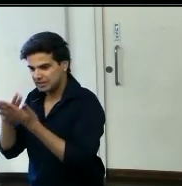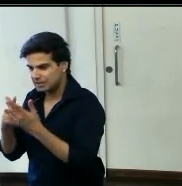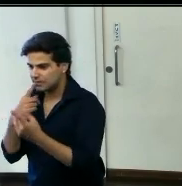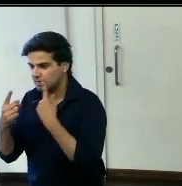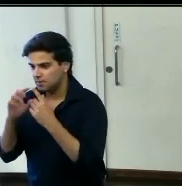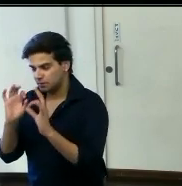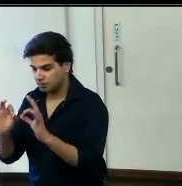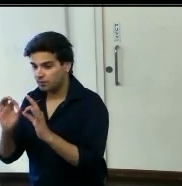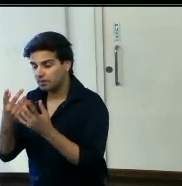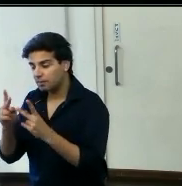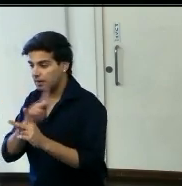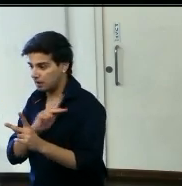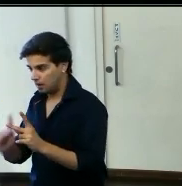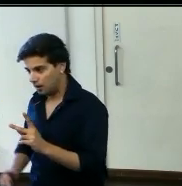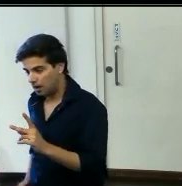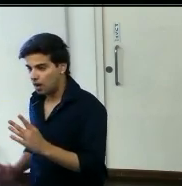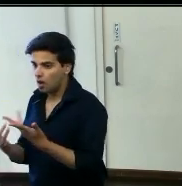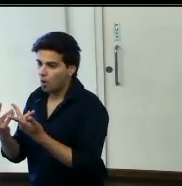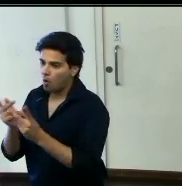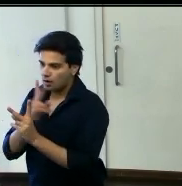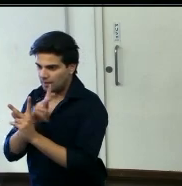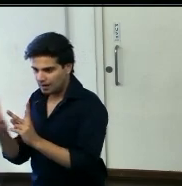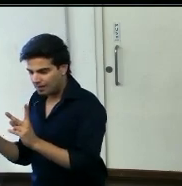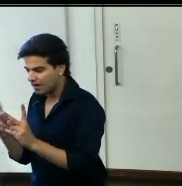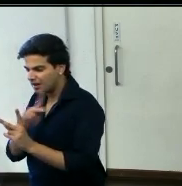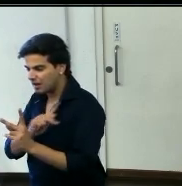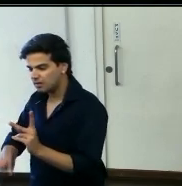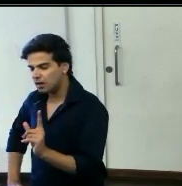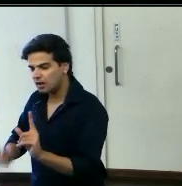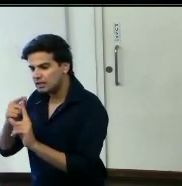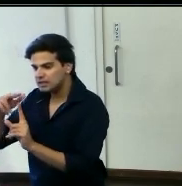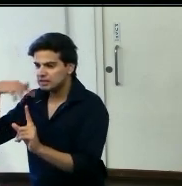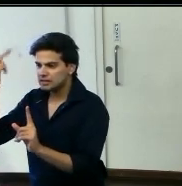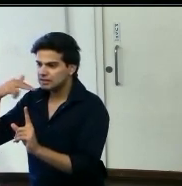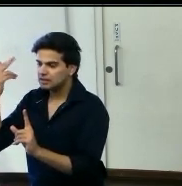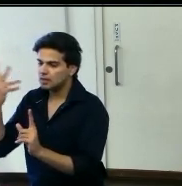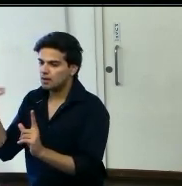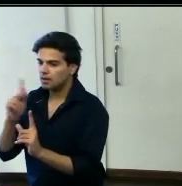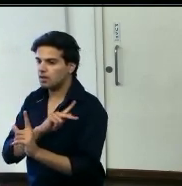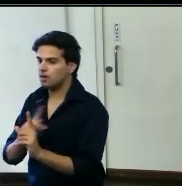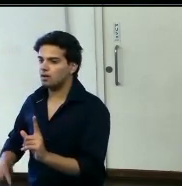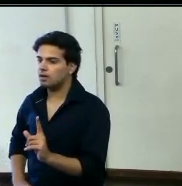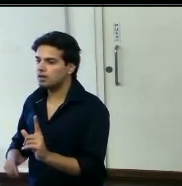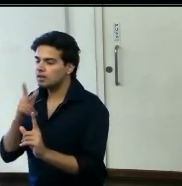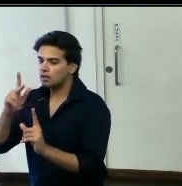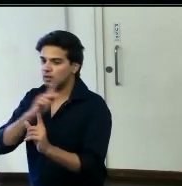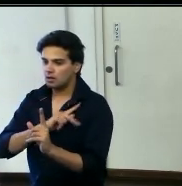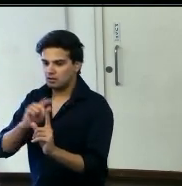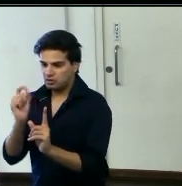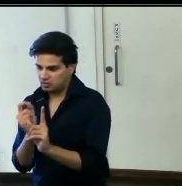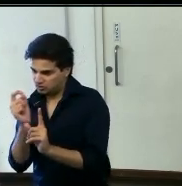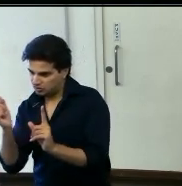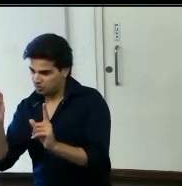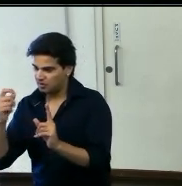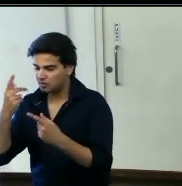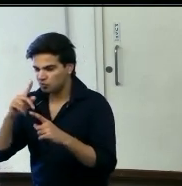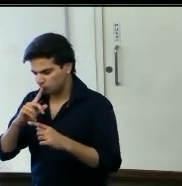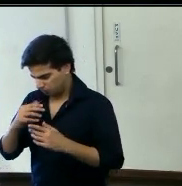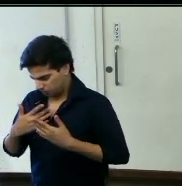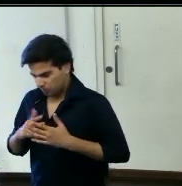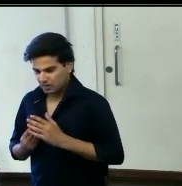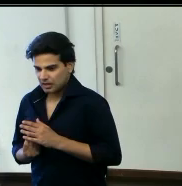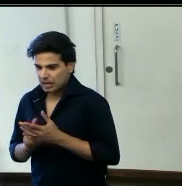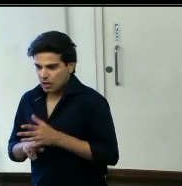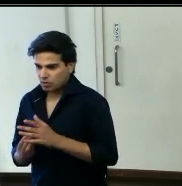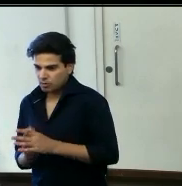it could be Kannada or English. When she asked you why Kannada, you said because of the shape. No, also naturally for me. You know, like,